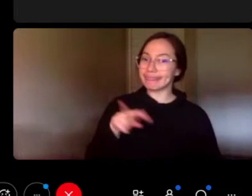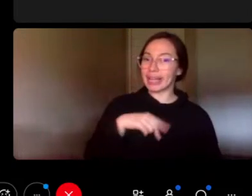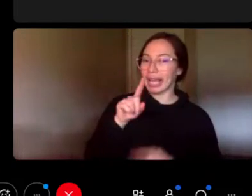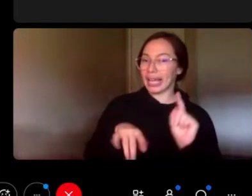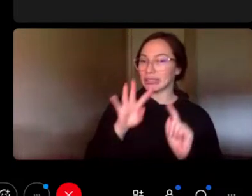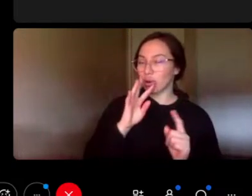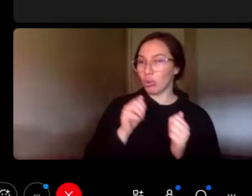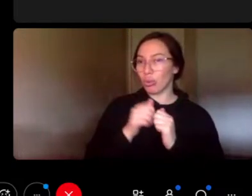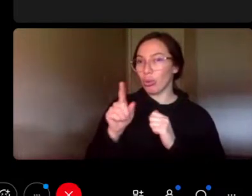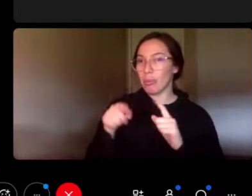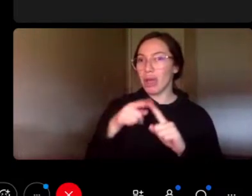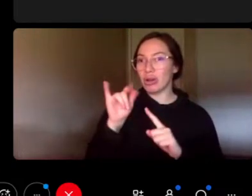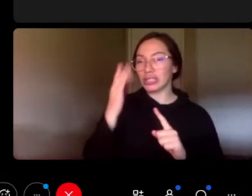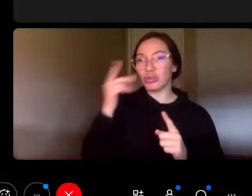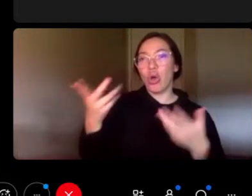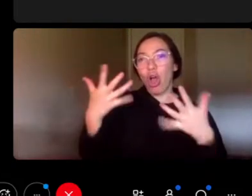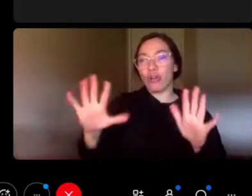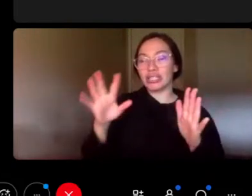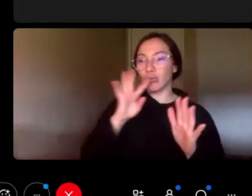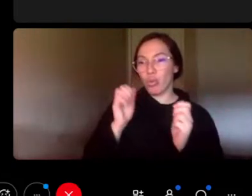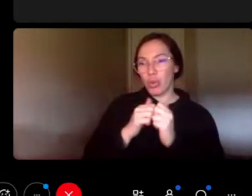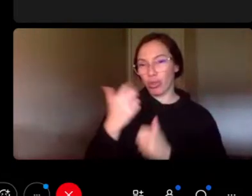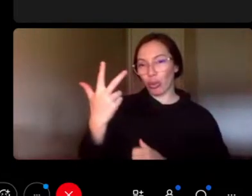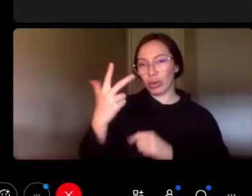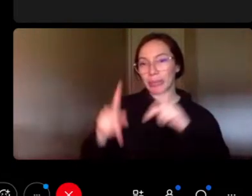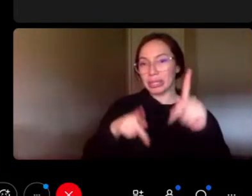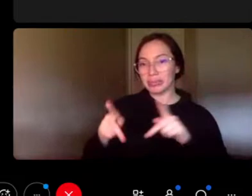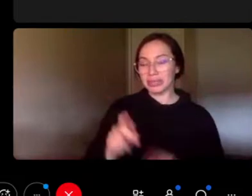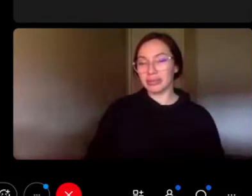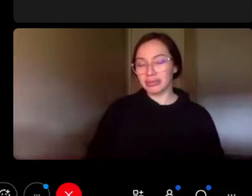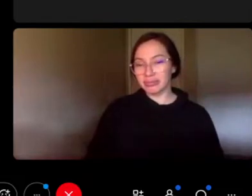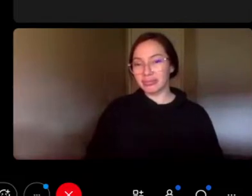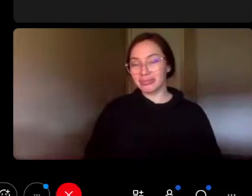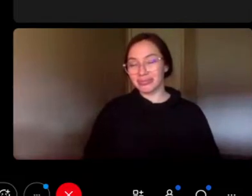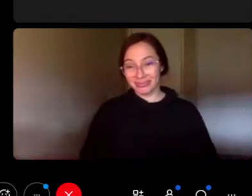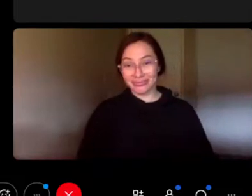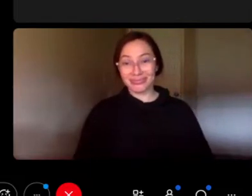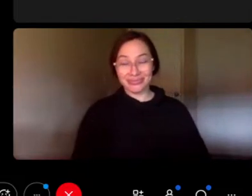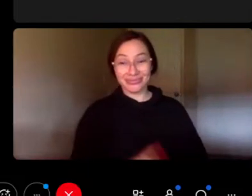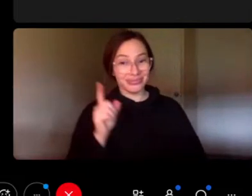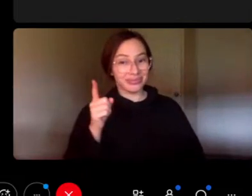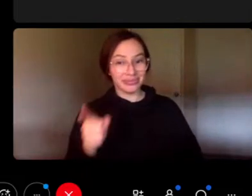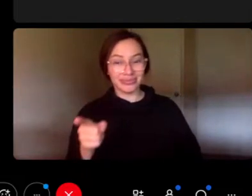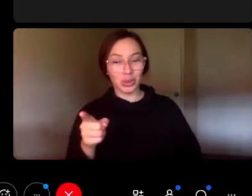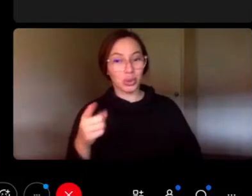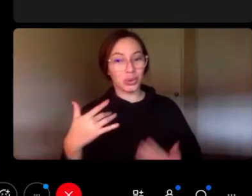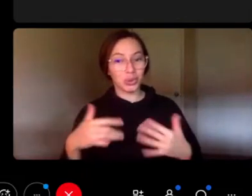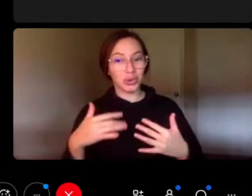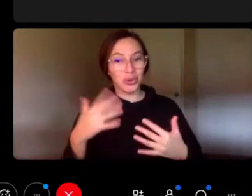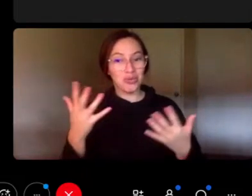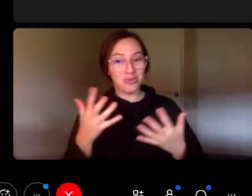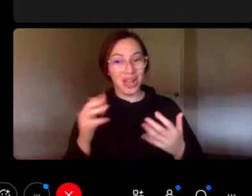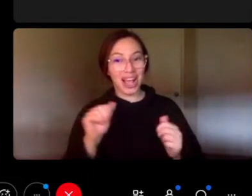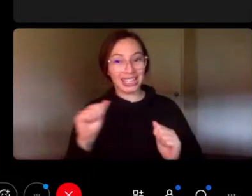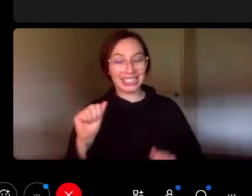talk to you about it because you've already talked to three people. So your Brown Act, what a serial board meeting might look